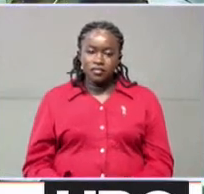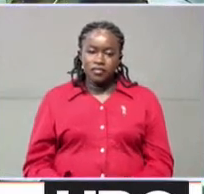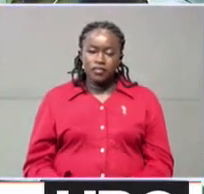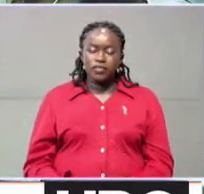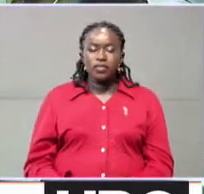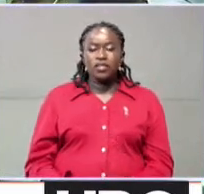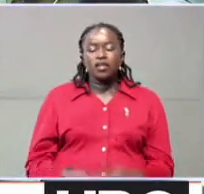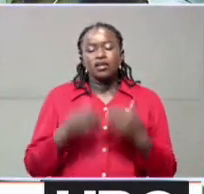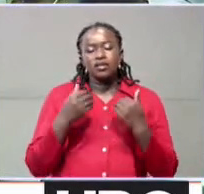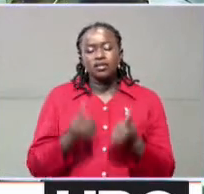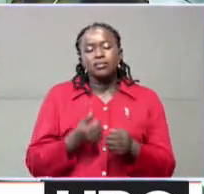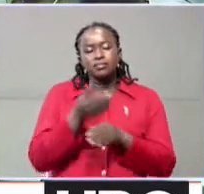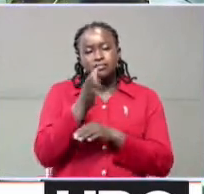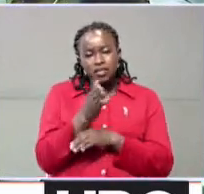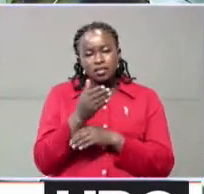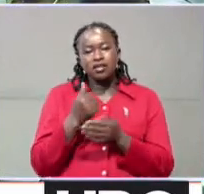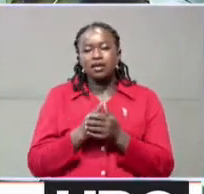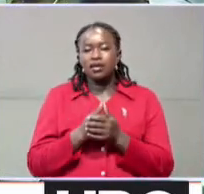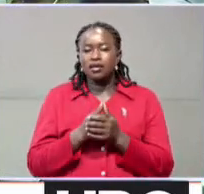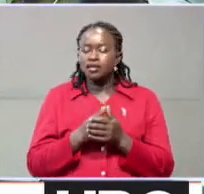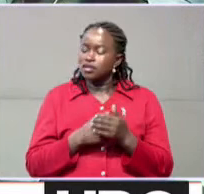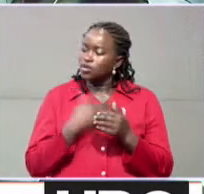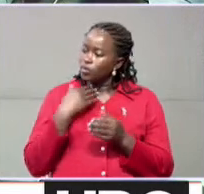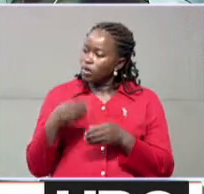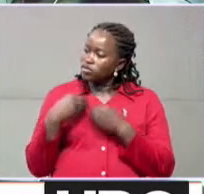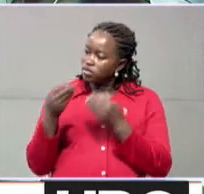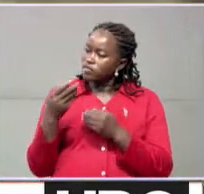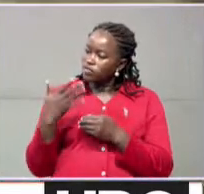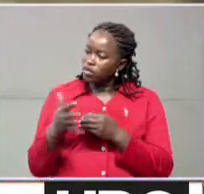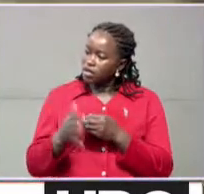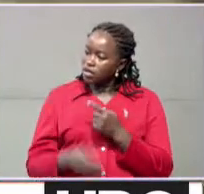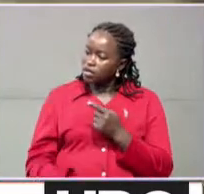minister you want to give him water